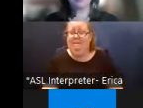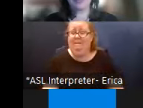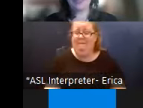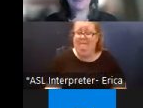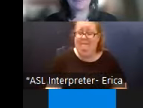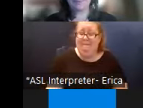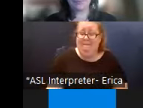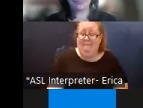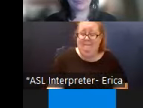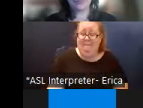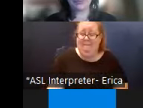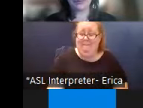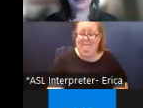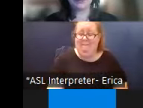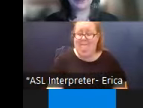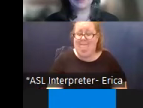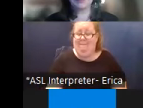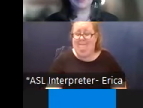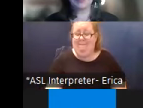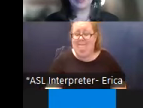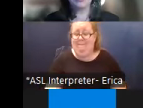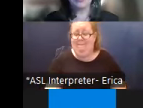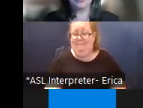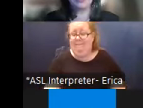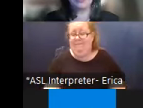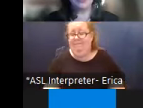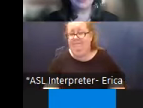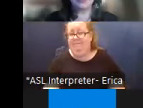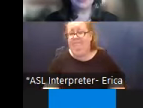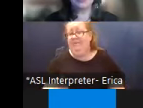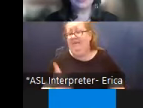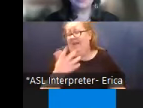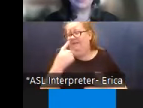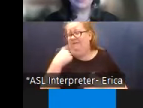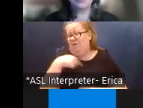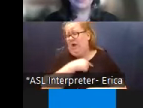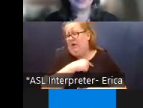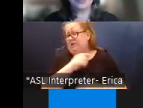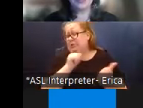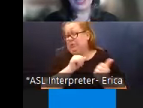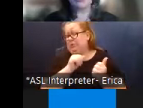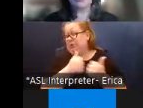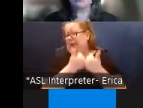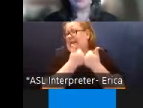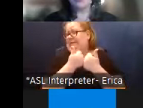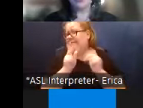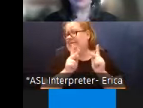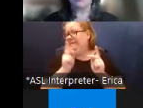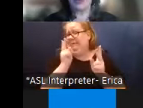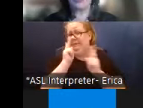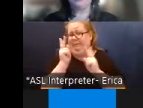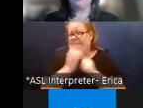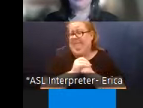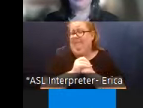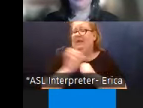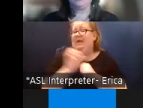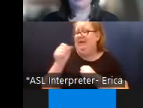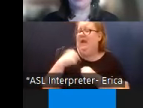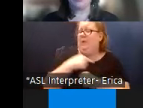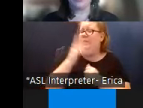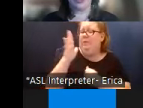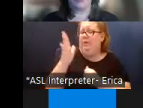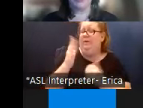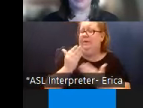us, you know, challenge people. Yeah. And we will be, you know,